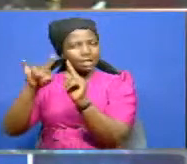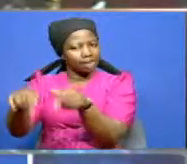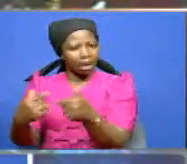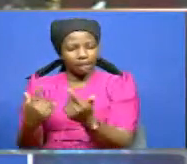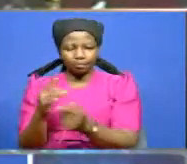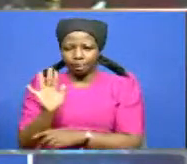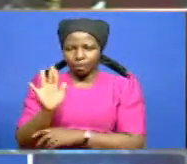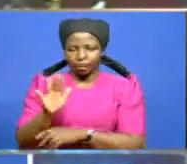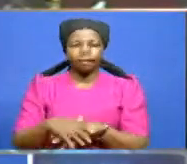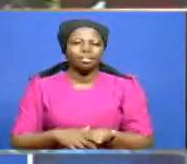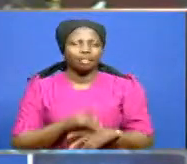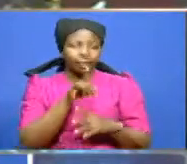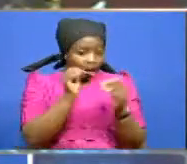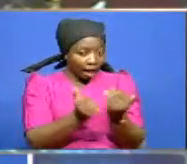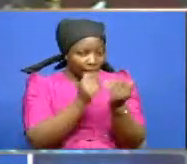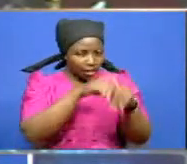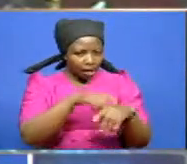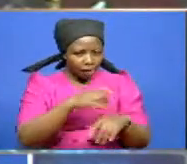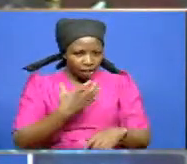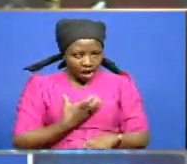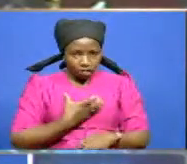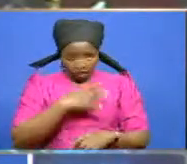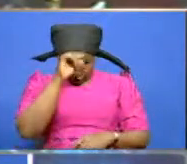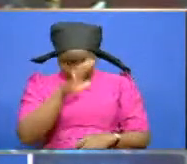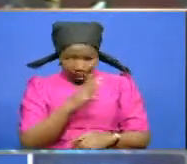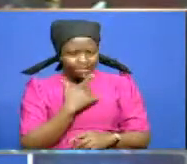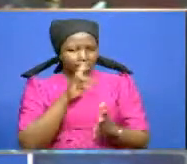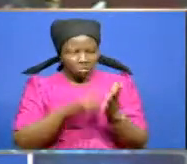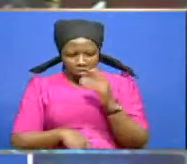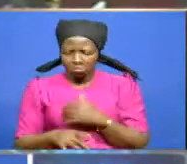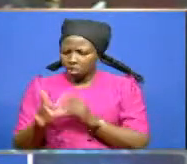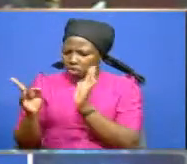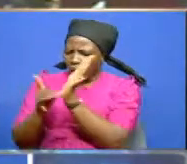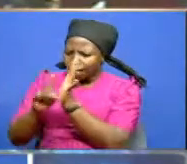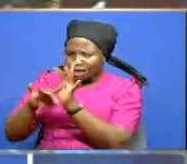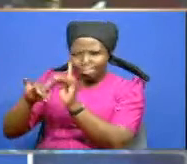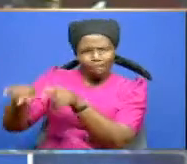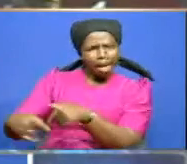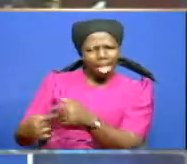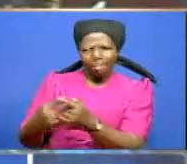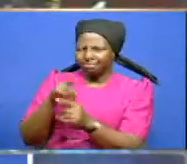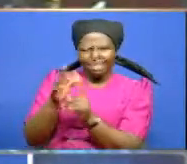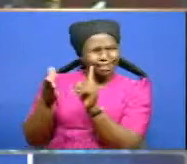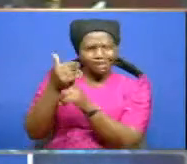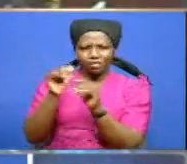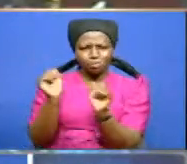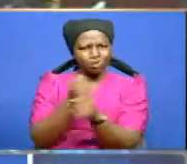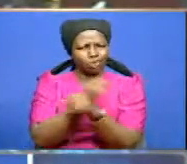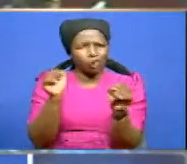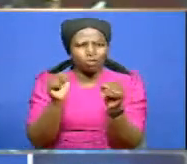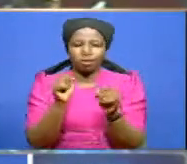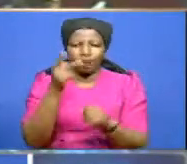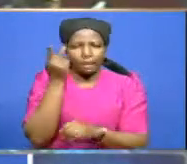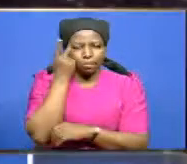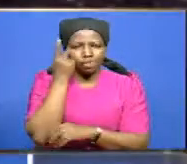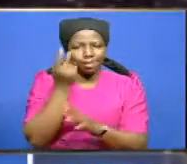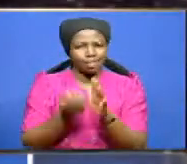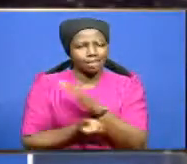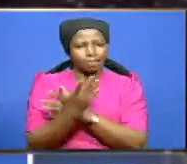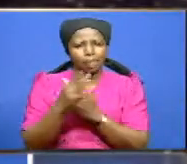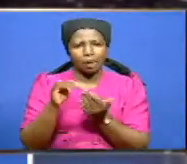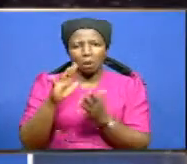is coming even as the Council of Governors claims some demands by the medics are unrealistic. Purity Musel with that report.